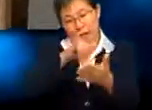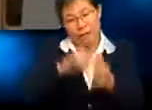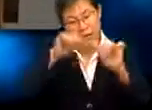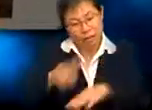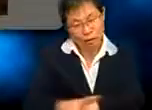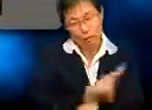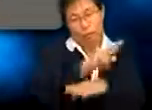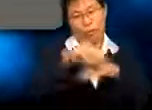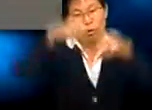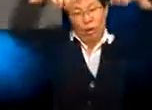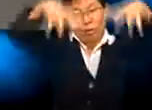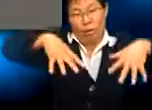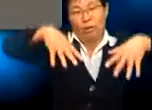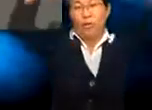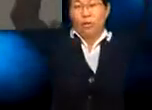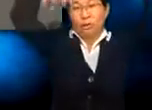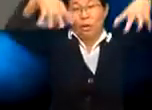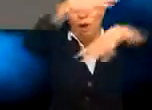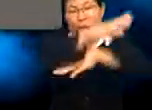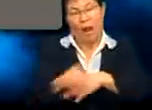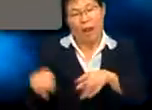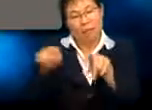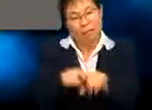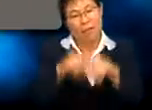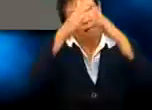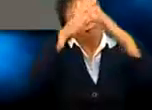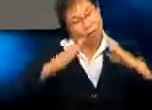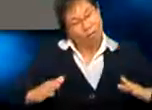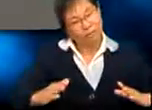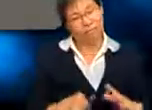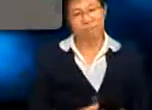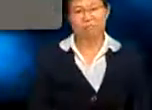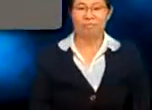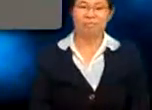be used to light up street lamps and even whole houses.